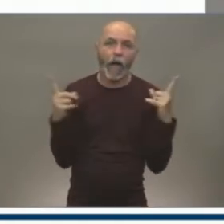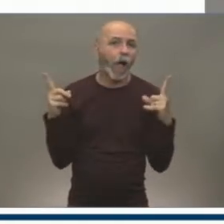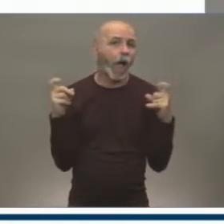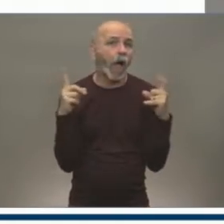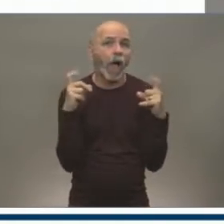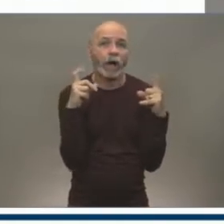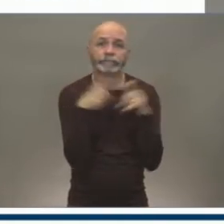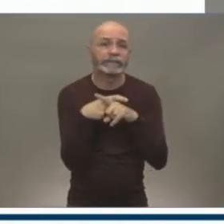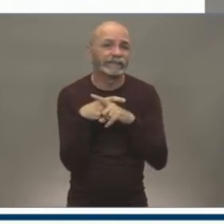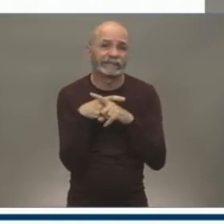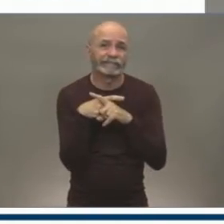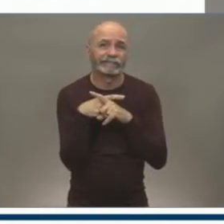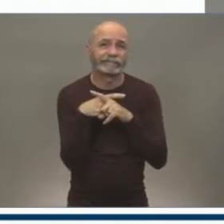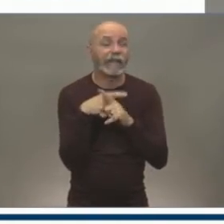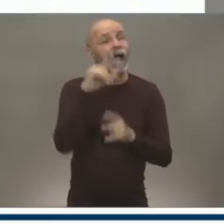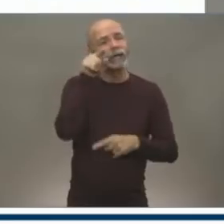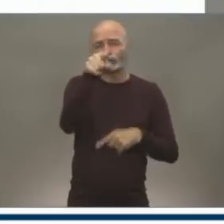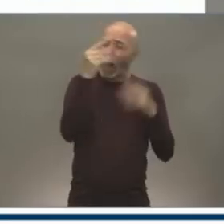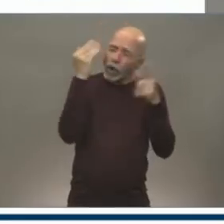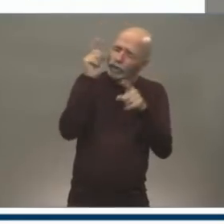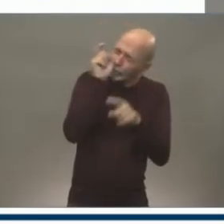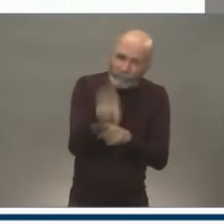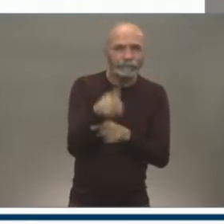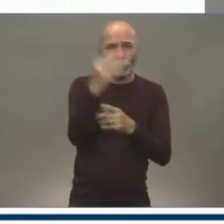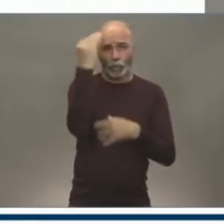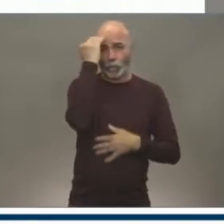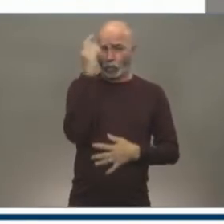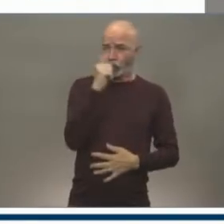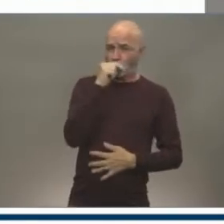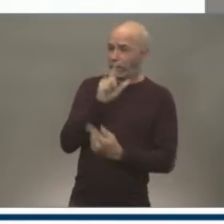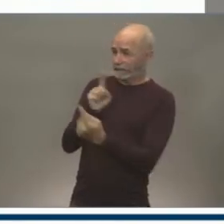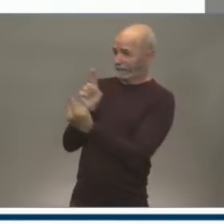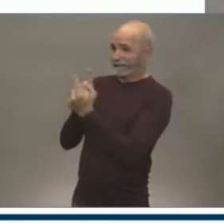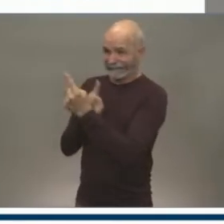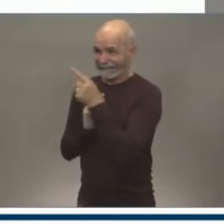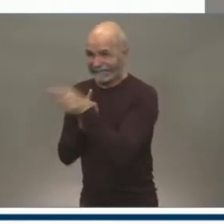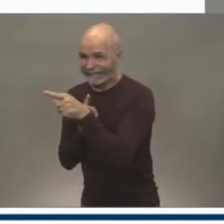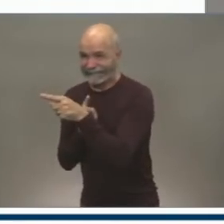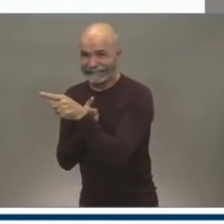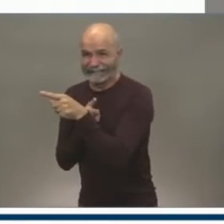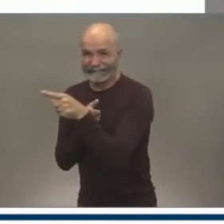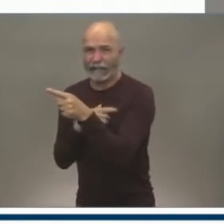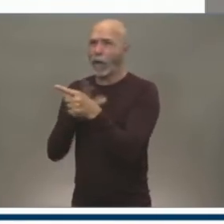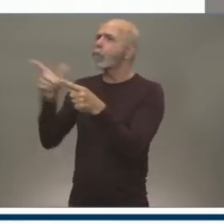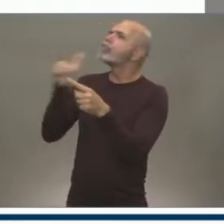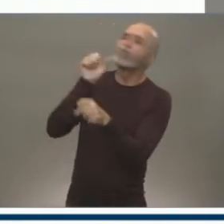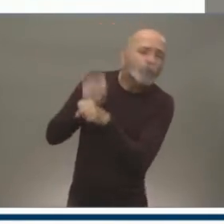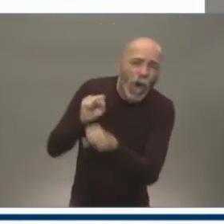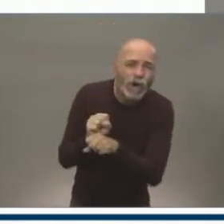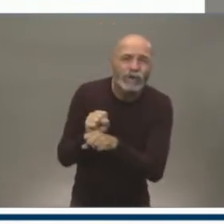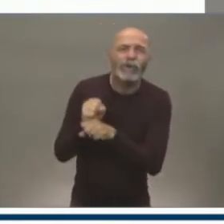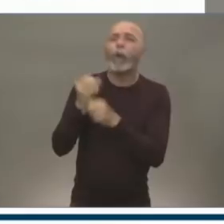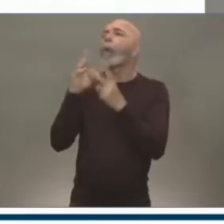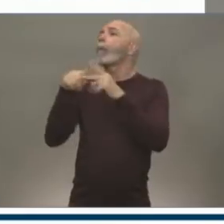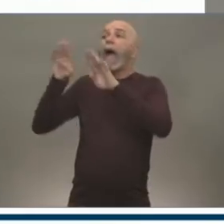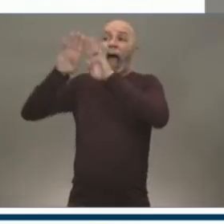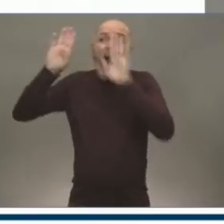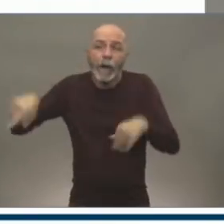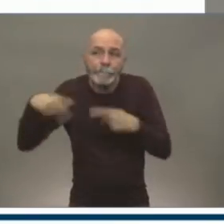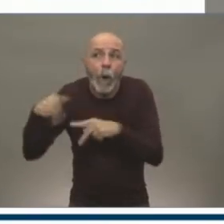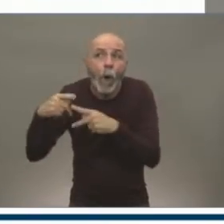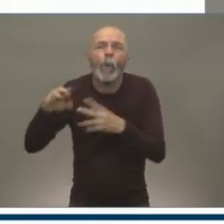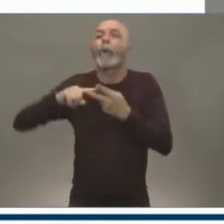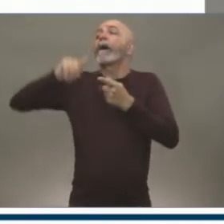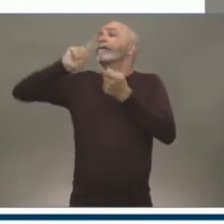case, so somebody that you are very close contact with through work, you live in the same house, you were out at a social gathering in very